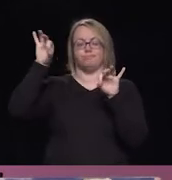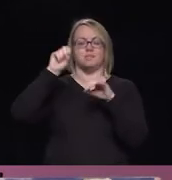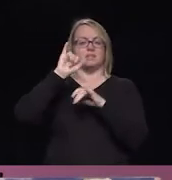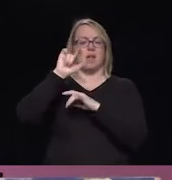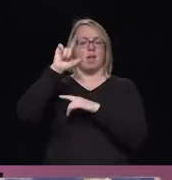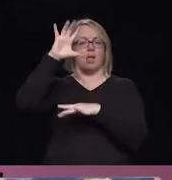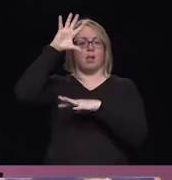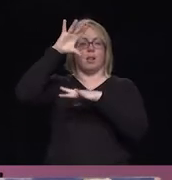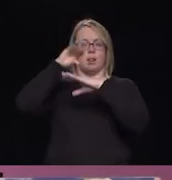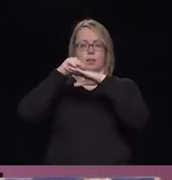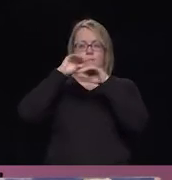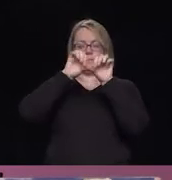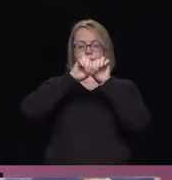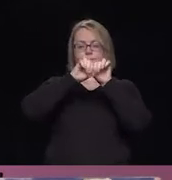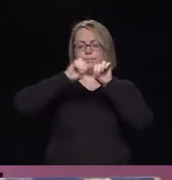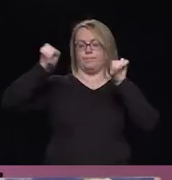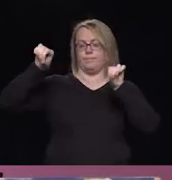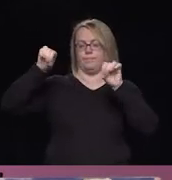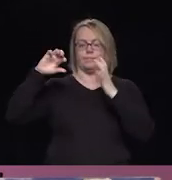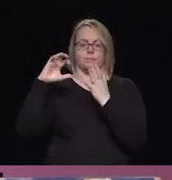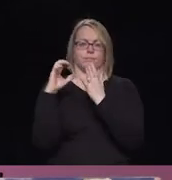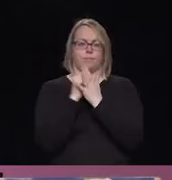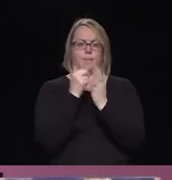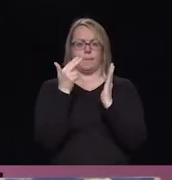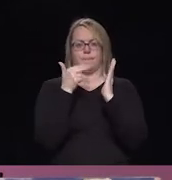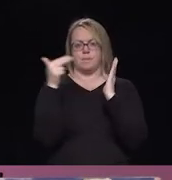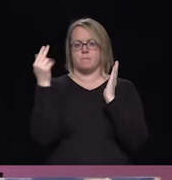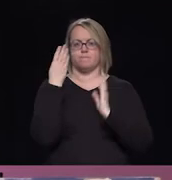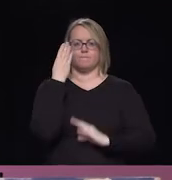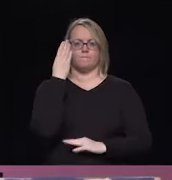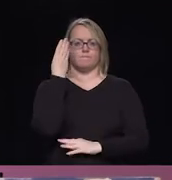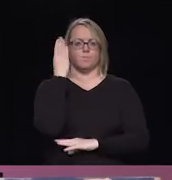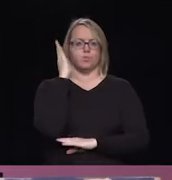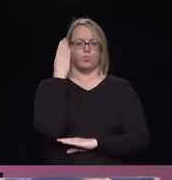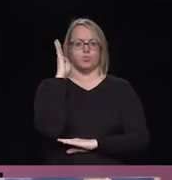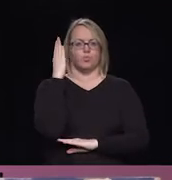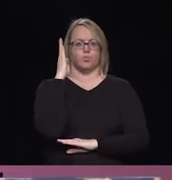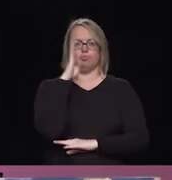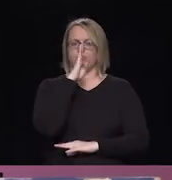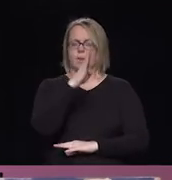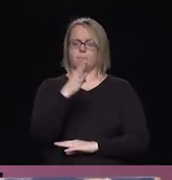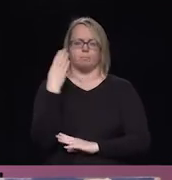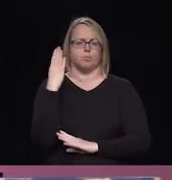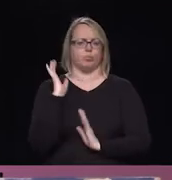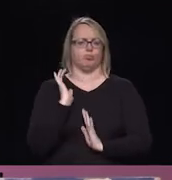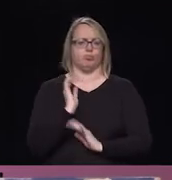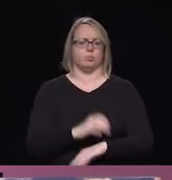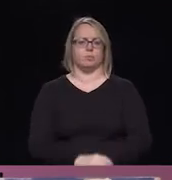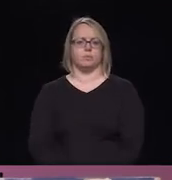into that darker blue and put it into the medium blue we made earlier.